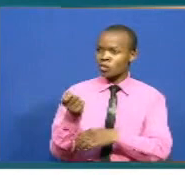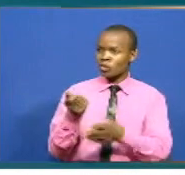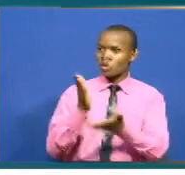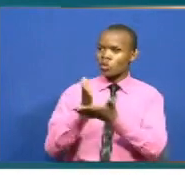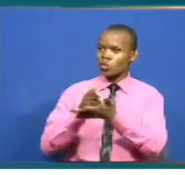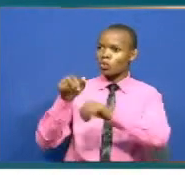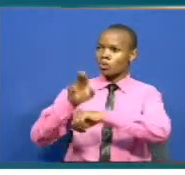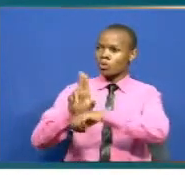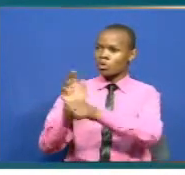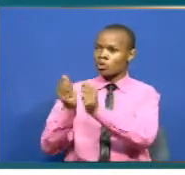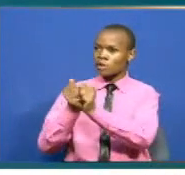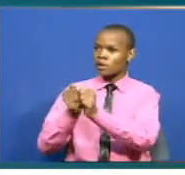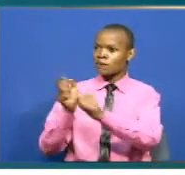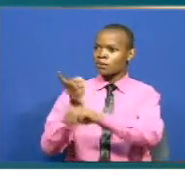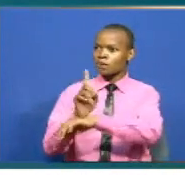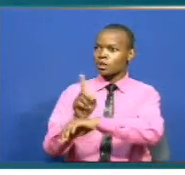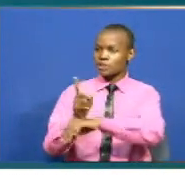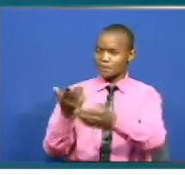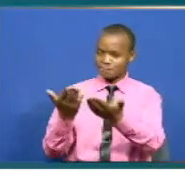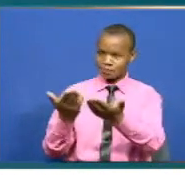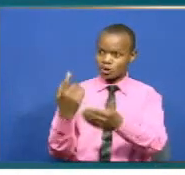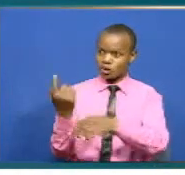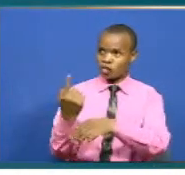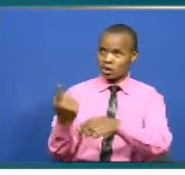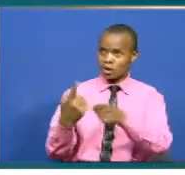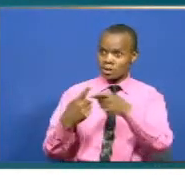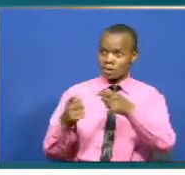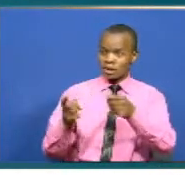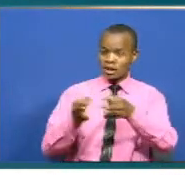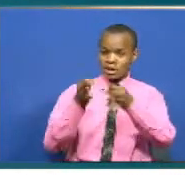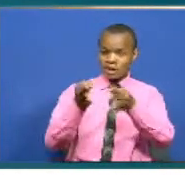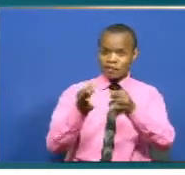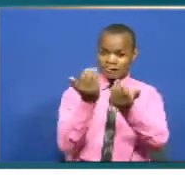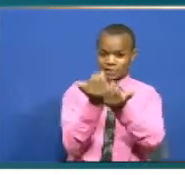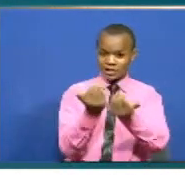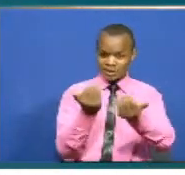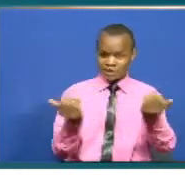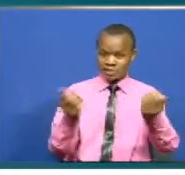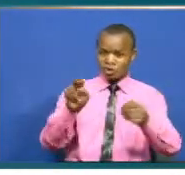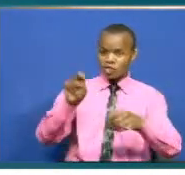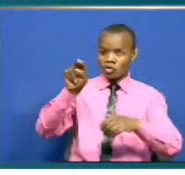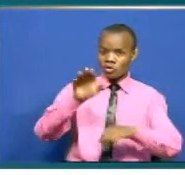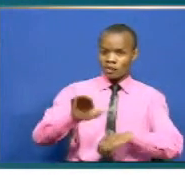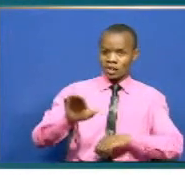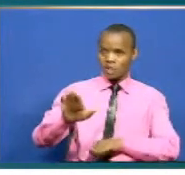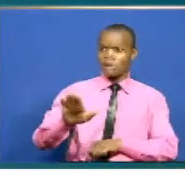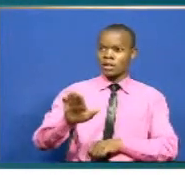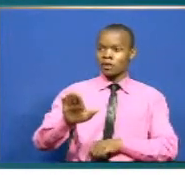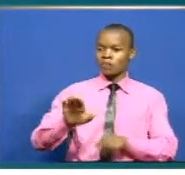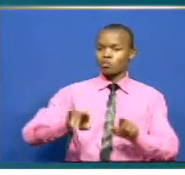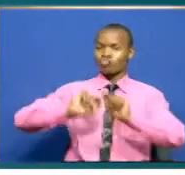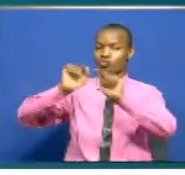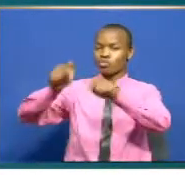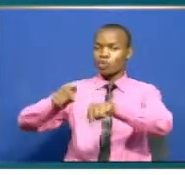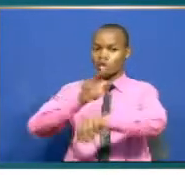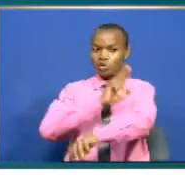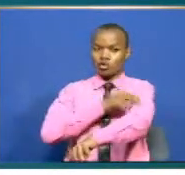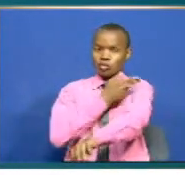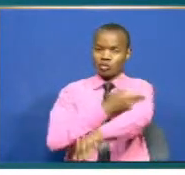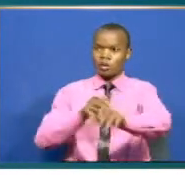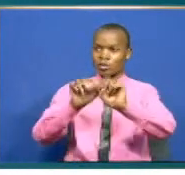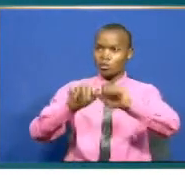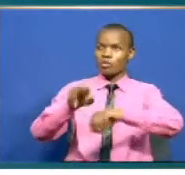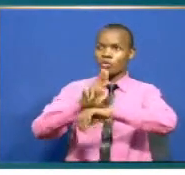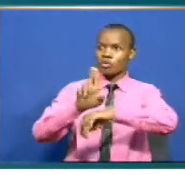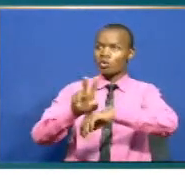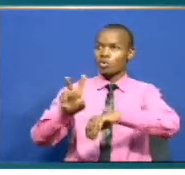10 minutes to drive there. Mm-hmm. While a child in Div coming to Habaswen Hospital, it will take them about